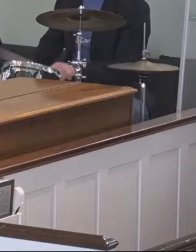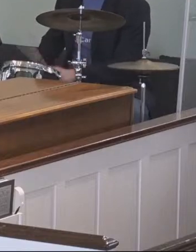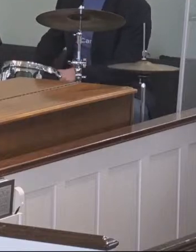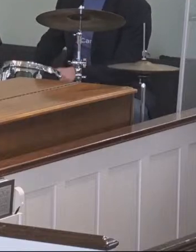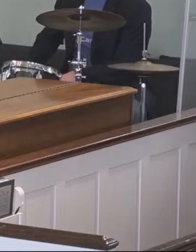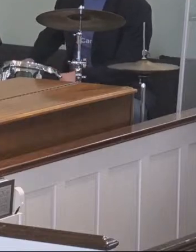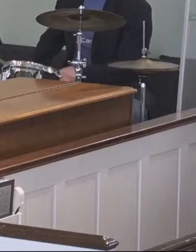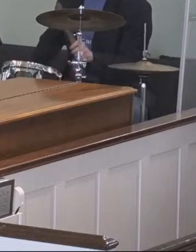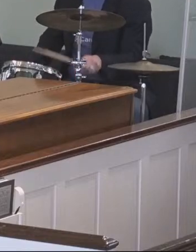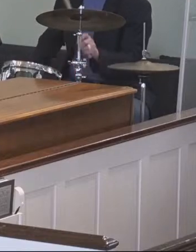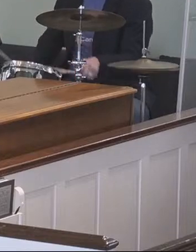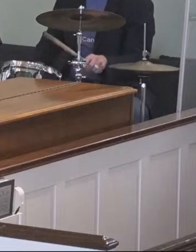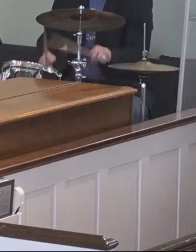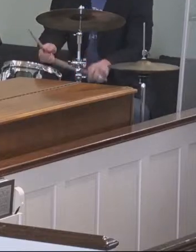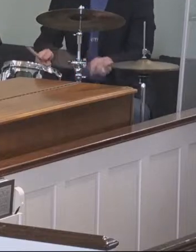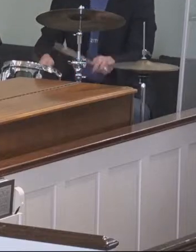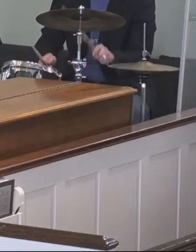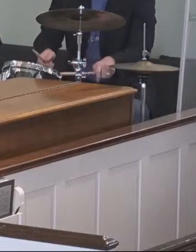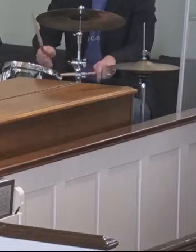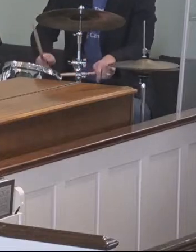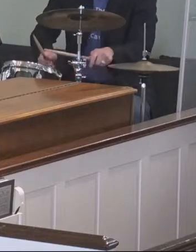Yes.